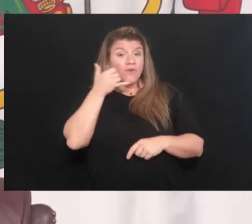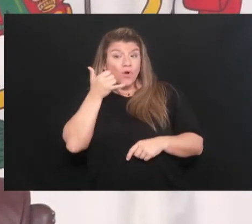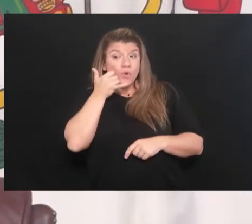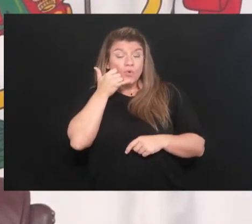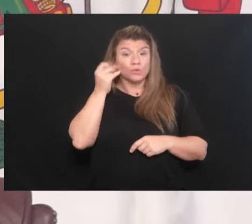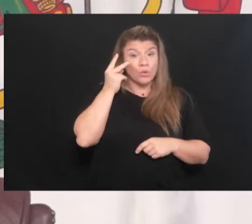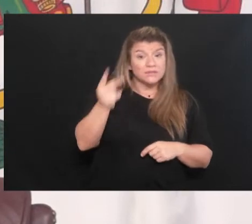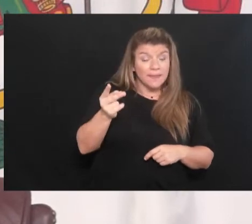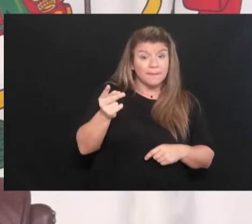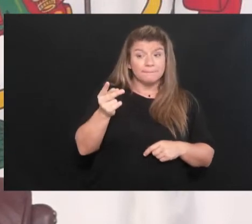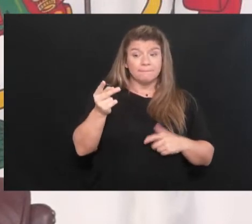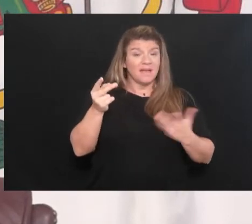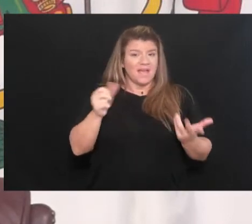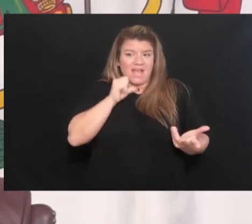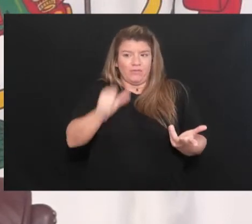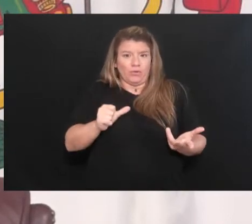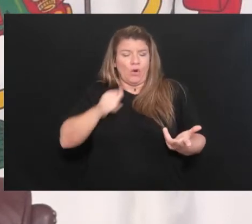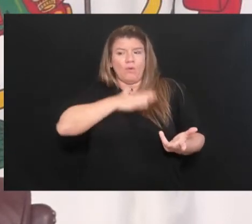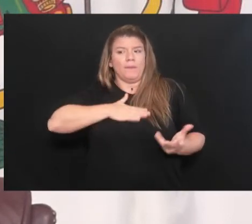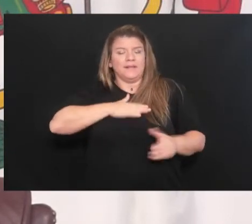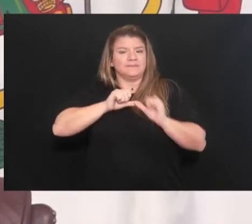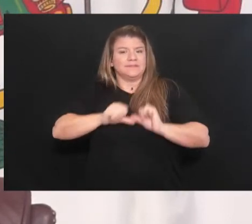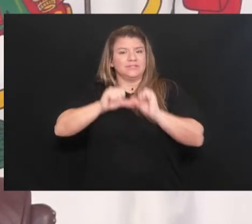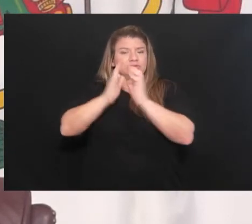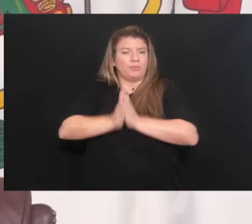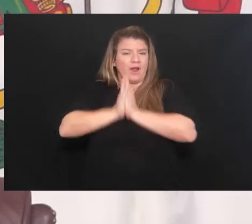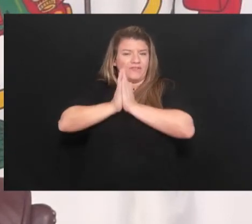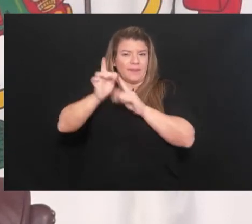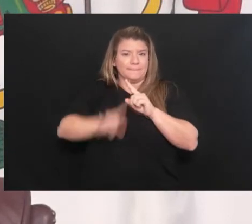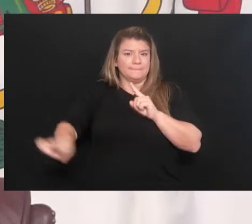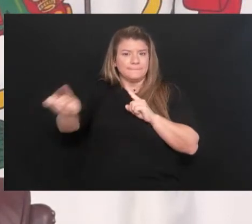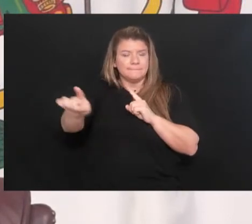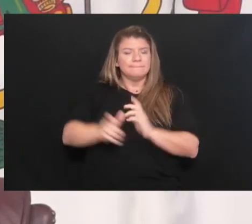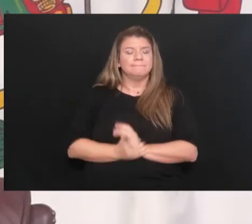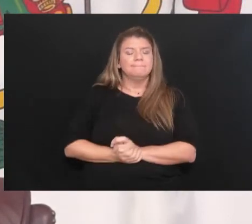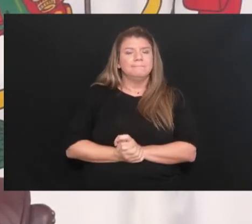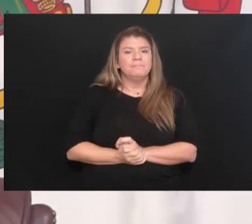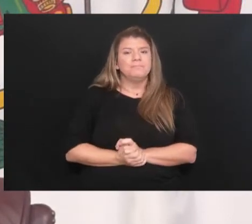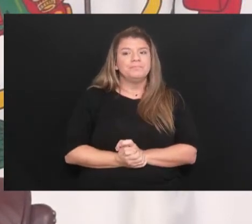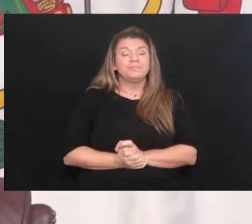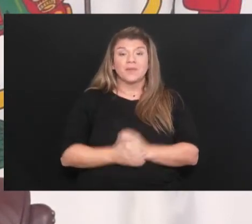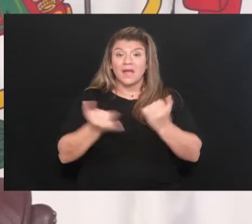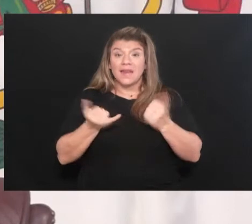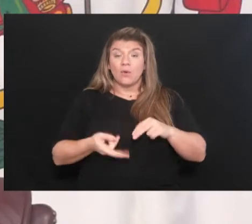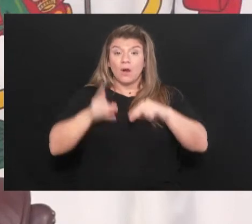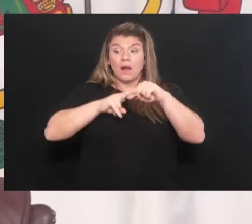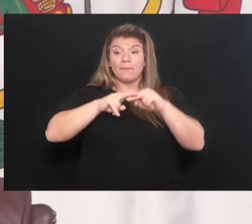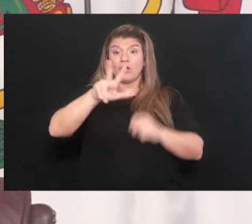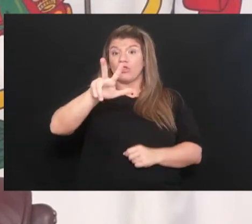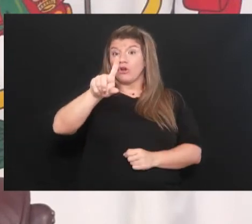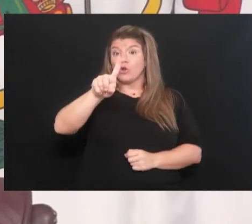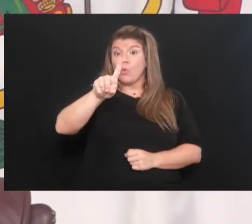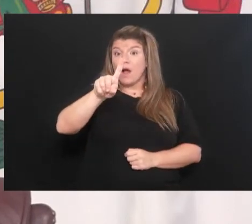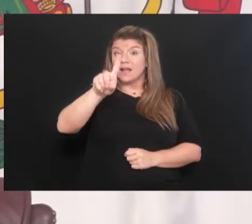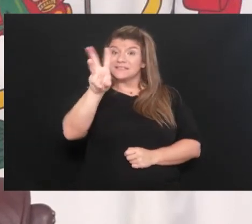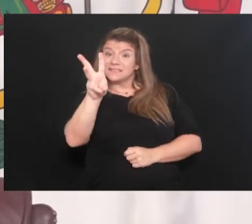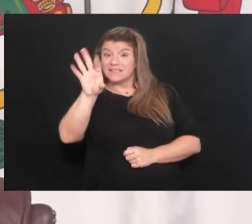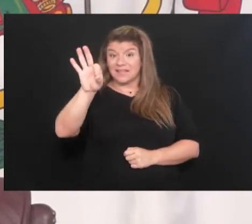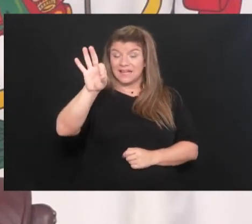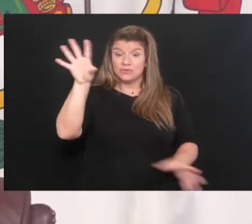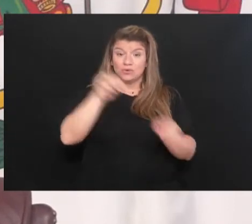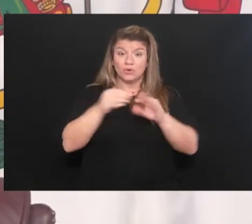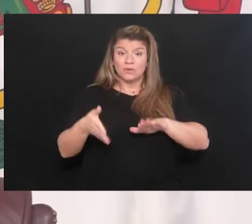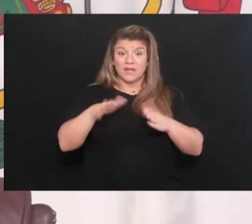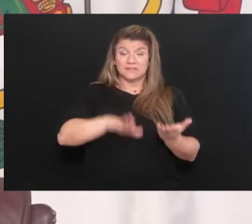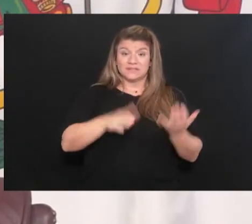If you don't, just please keep them in your prayers. But we're up to 3,169 total deaths in the state